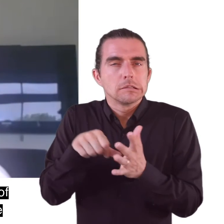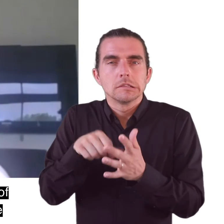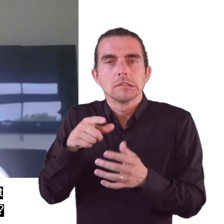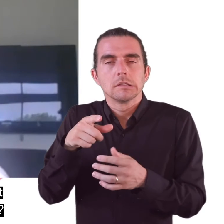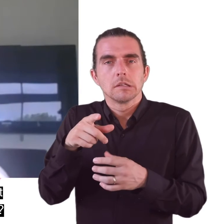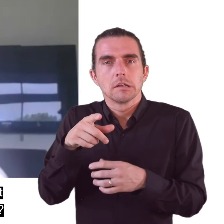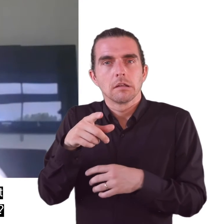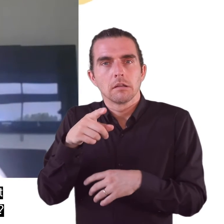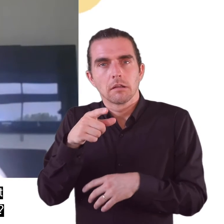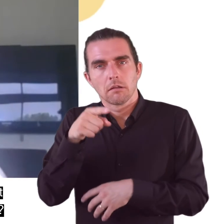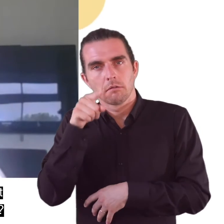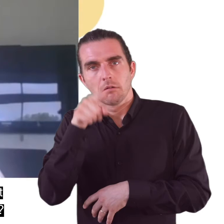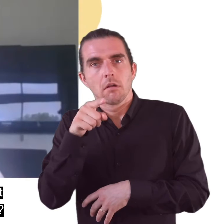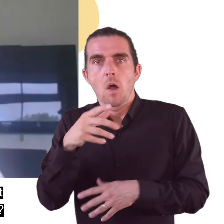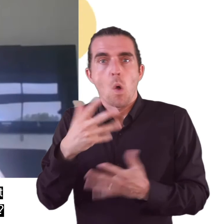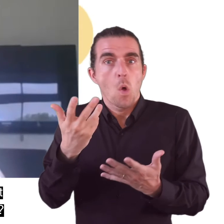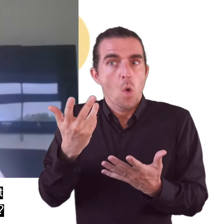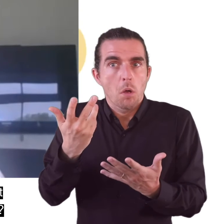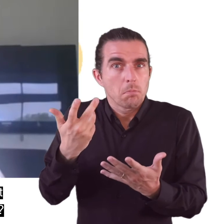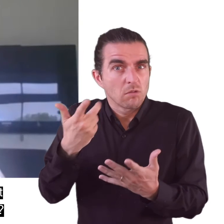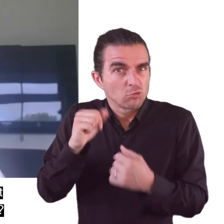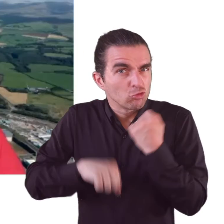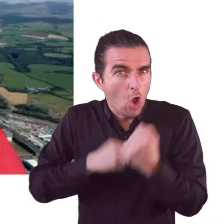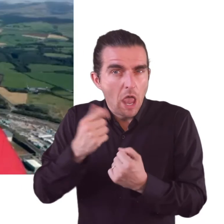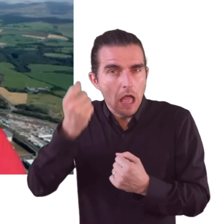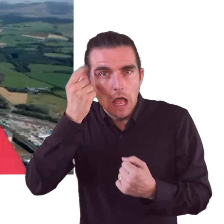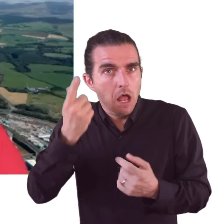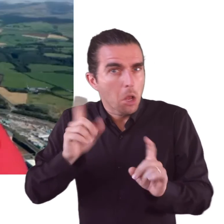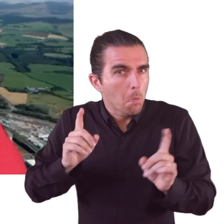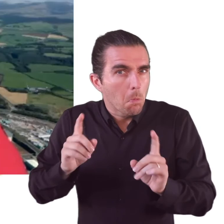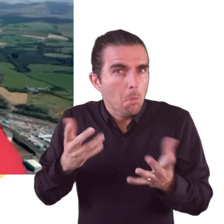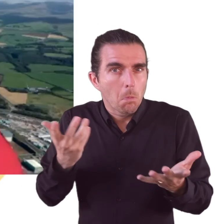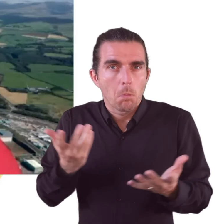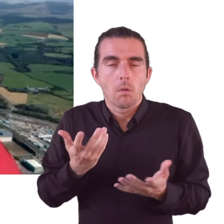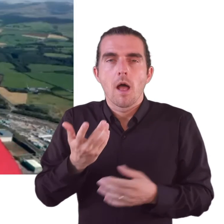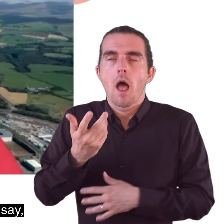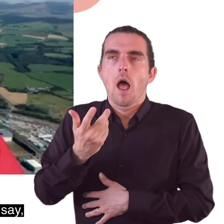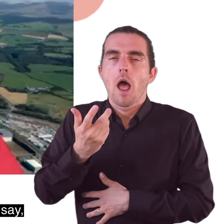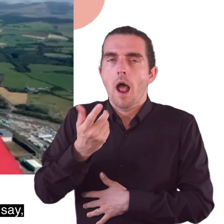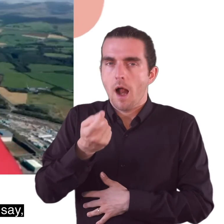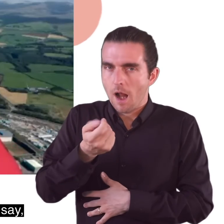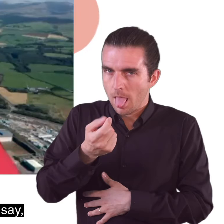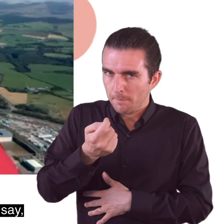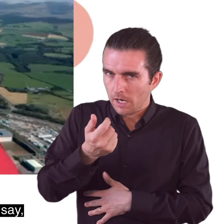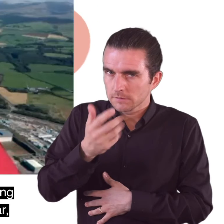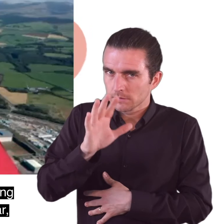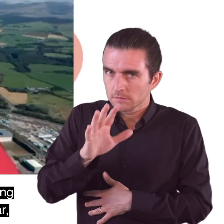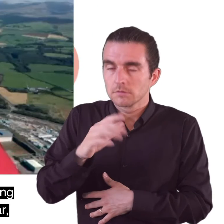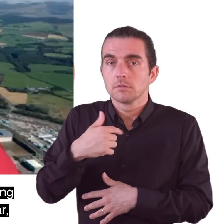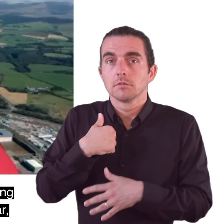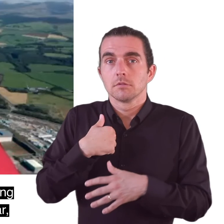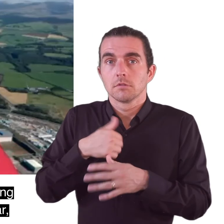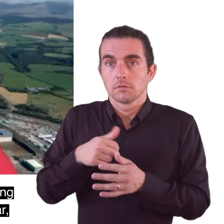of issue that people might struggle with as well? A little bit. I've had, because like I say, this